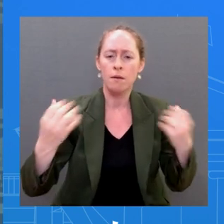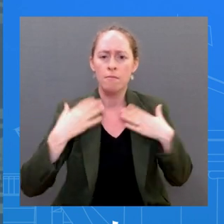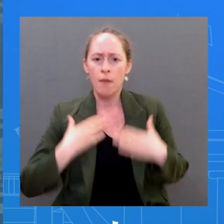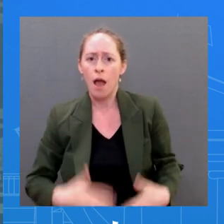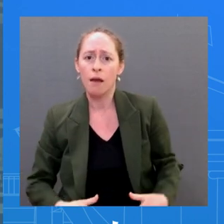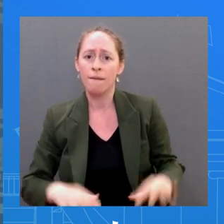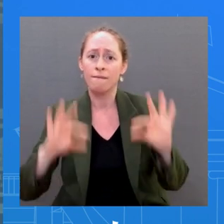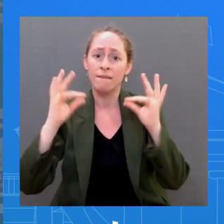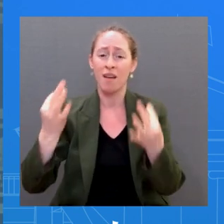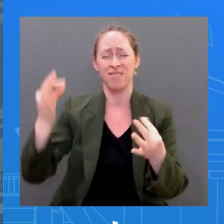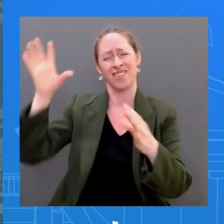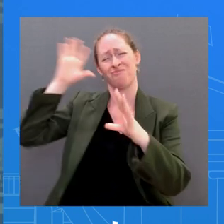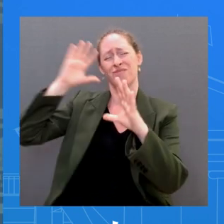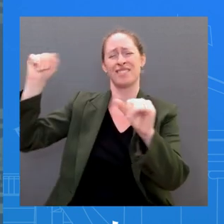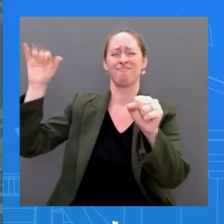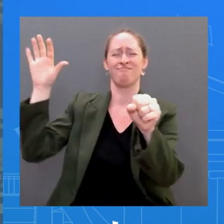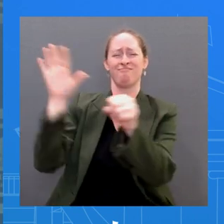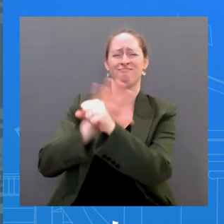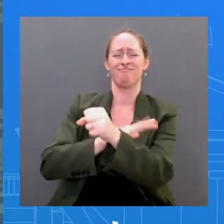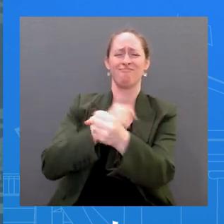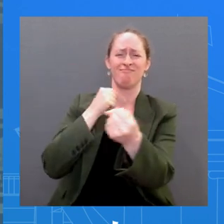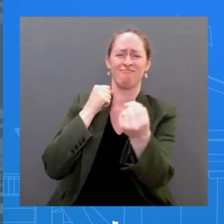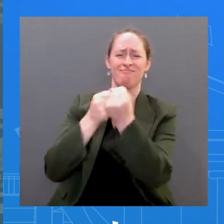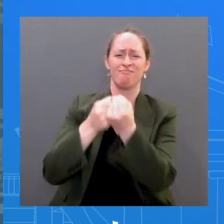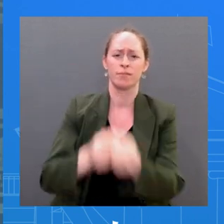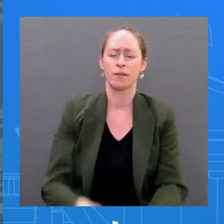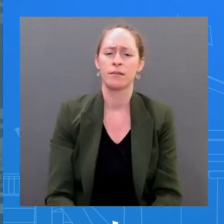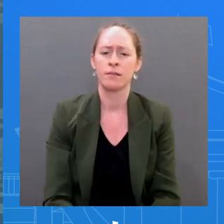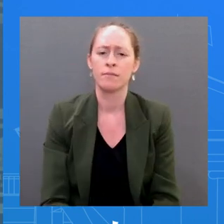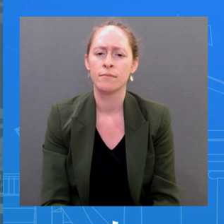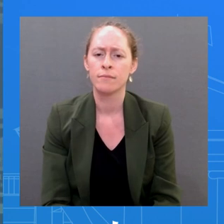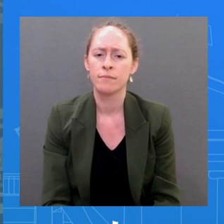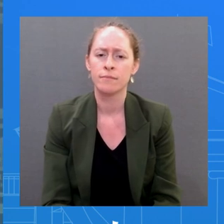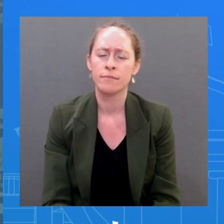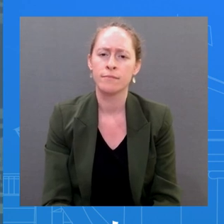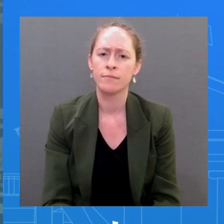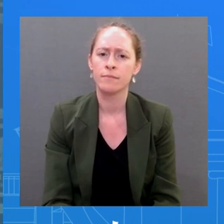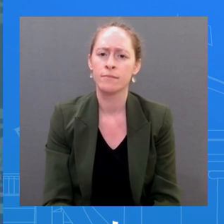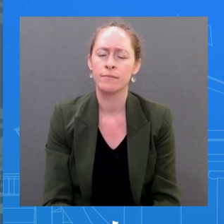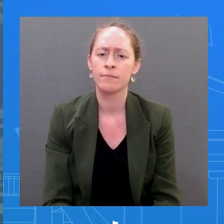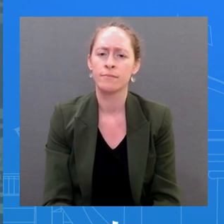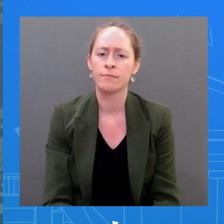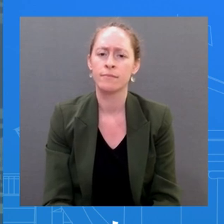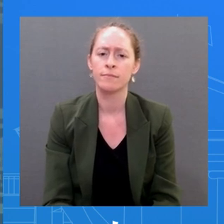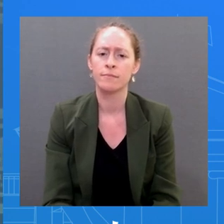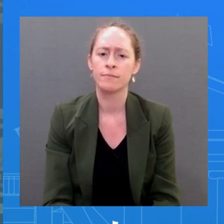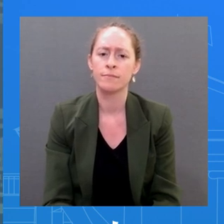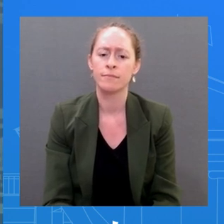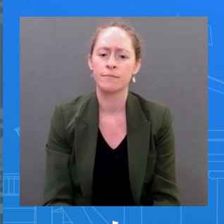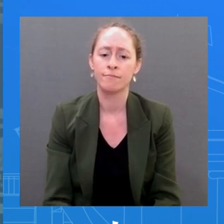We've taken actions over the past year and a half on